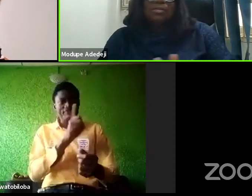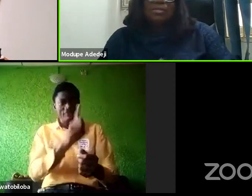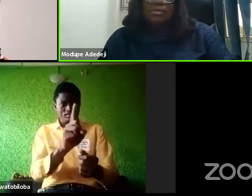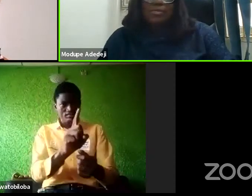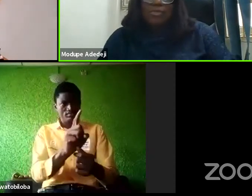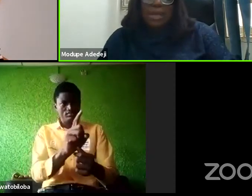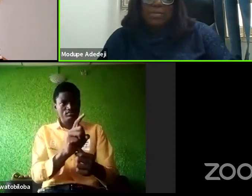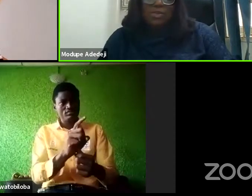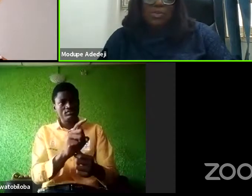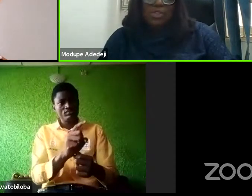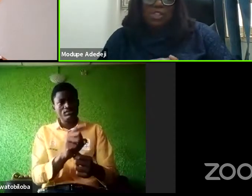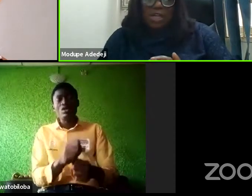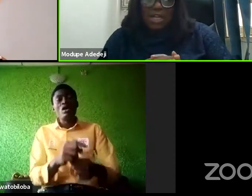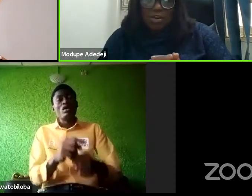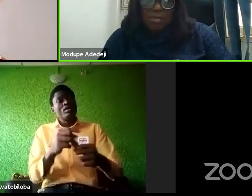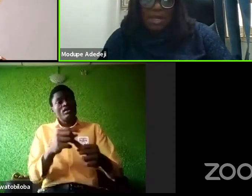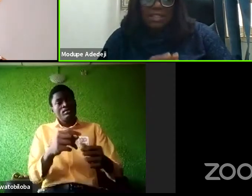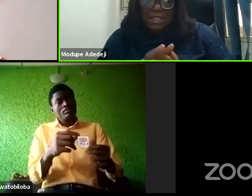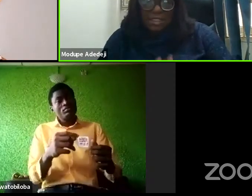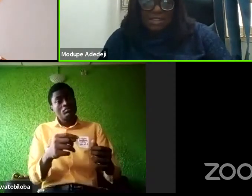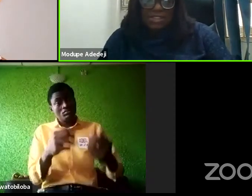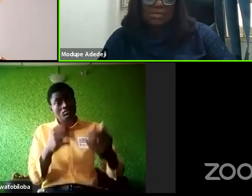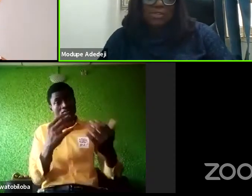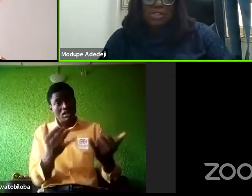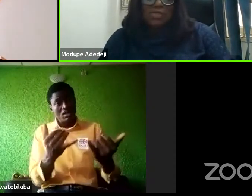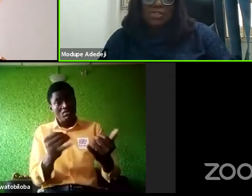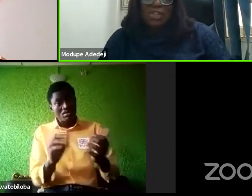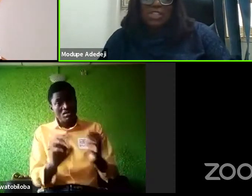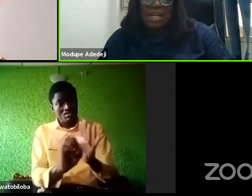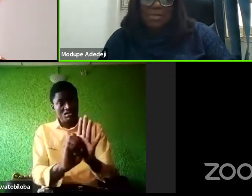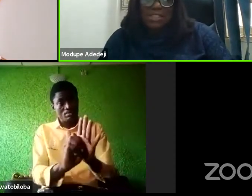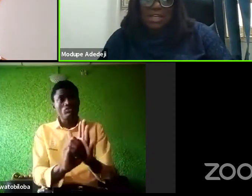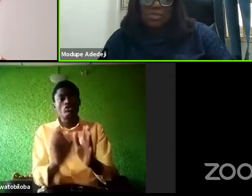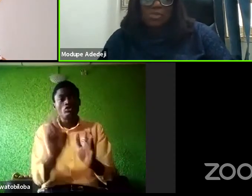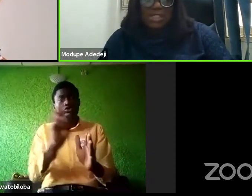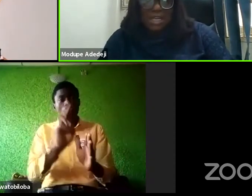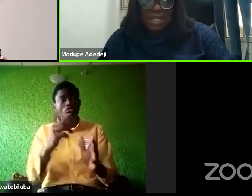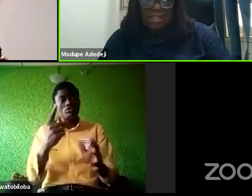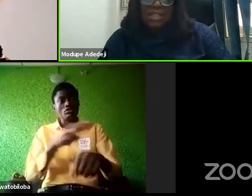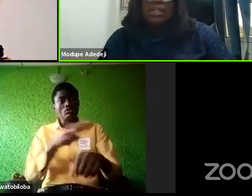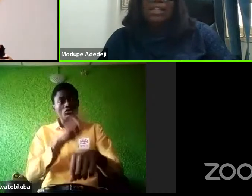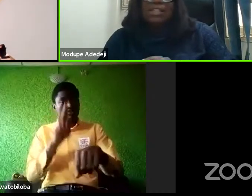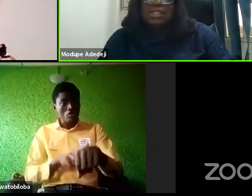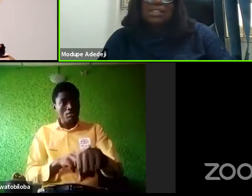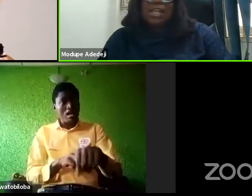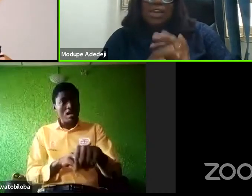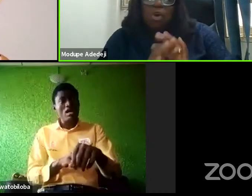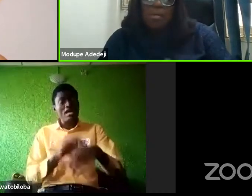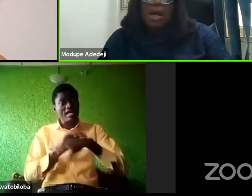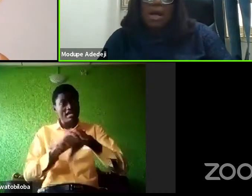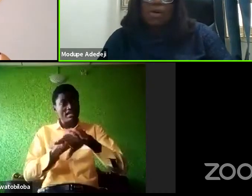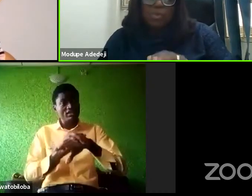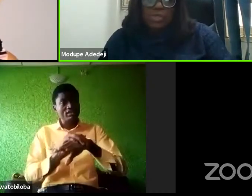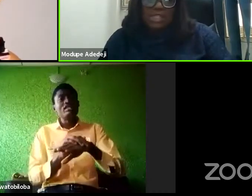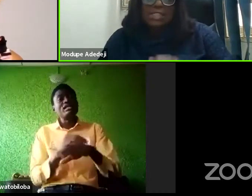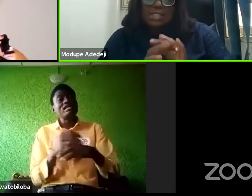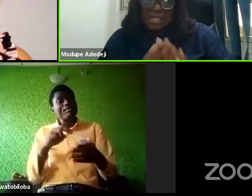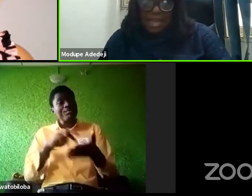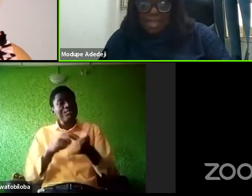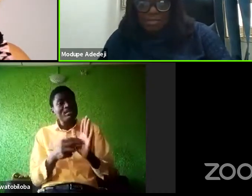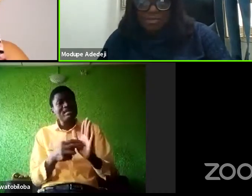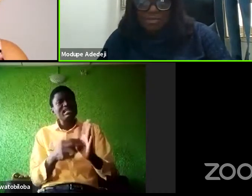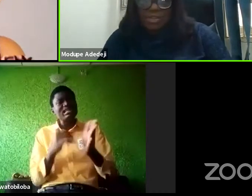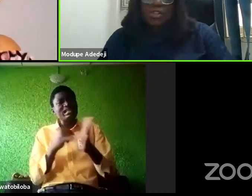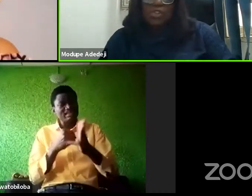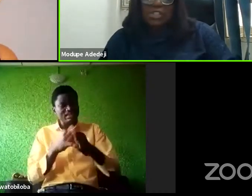So let me use the normal English, because physiological may sound too medical. It is a normal process